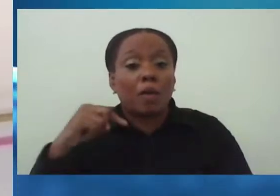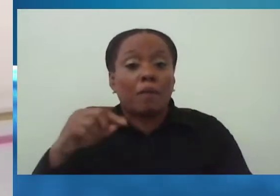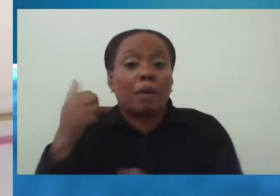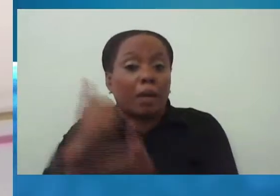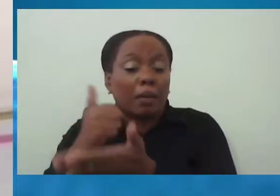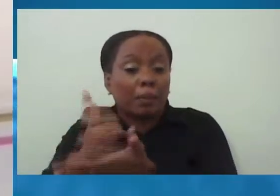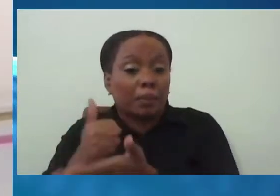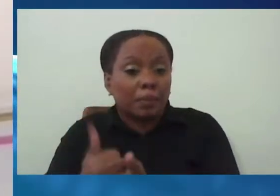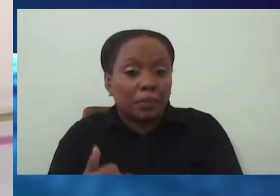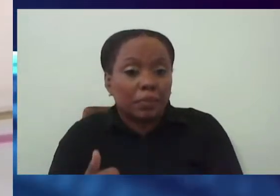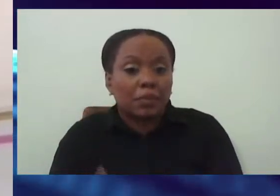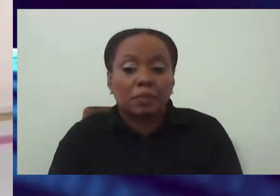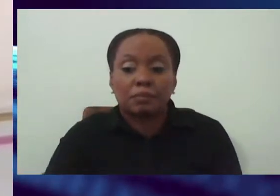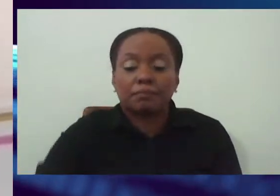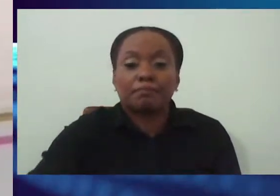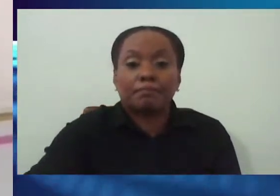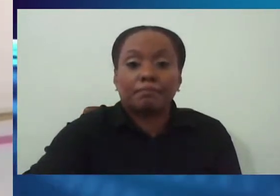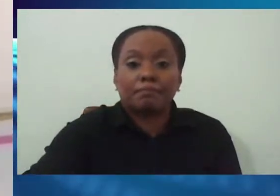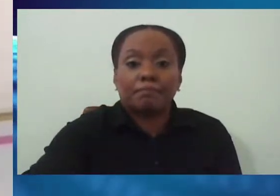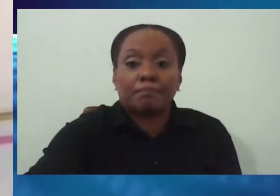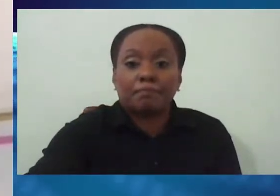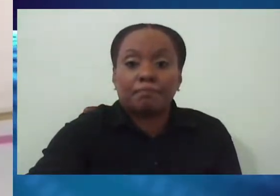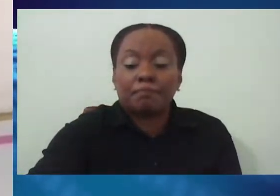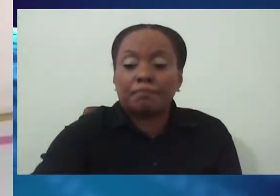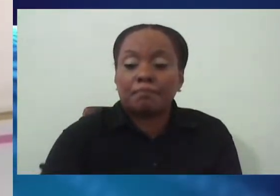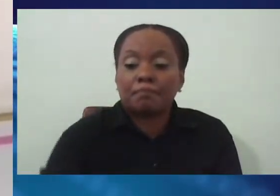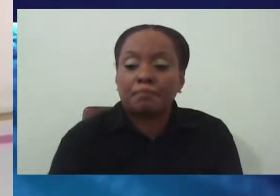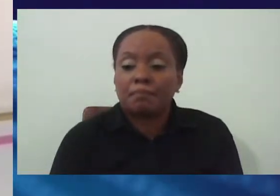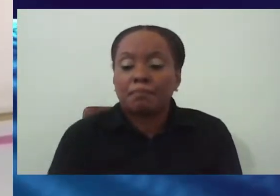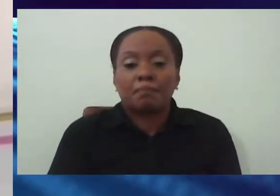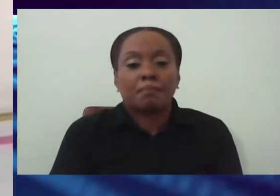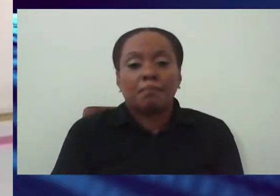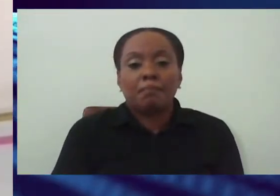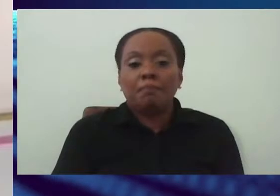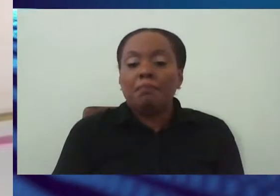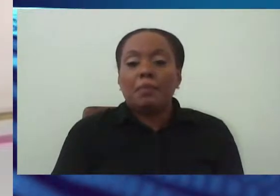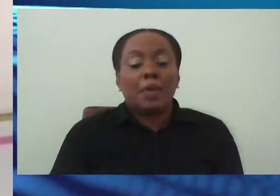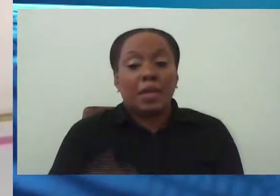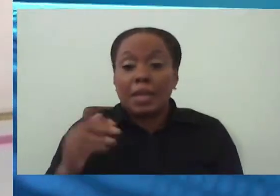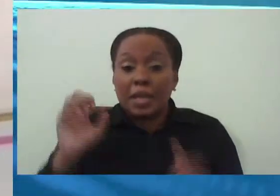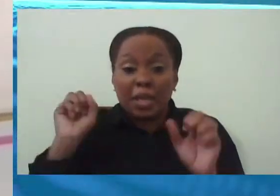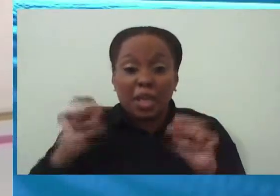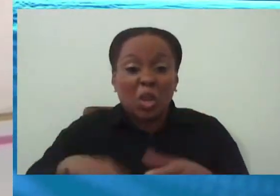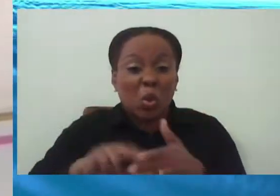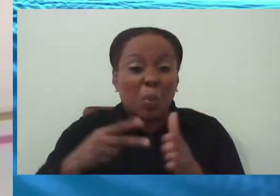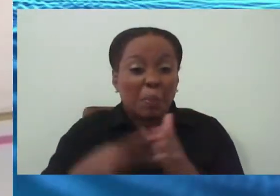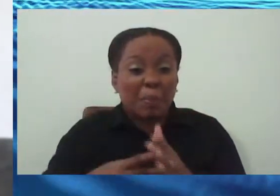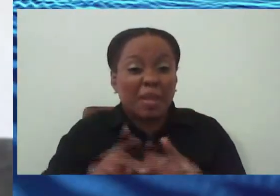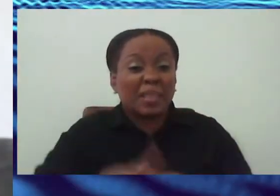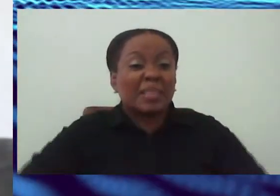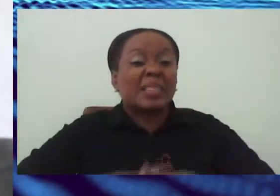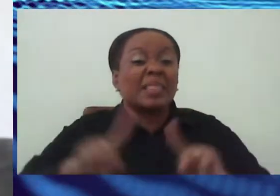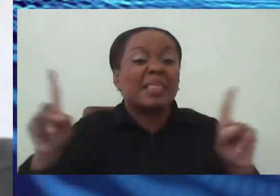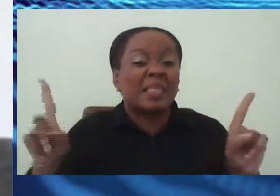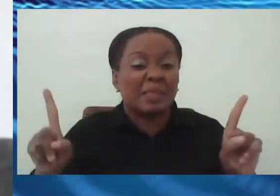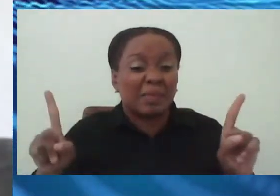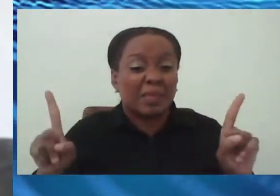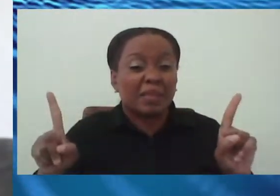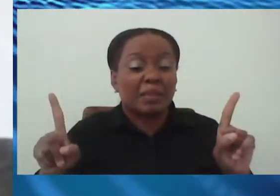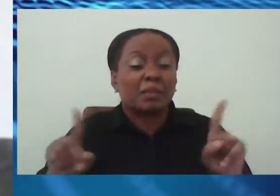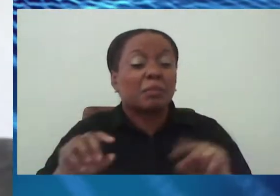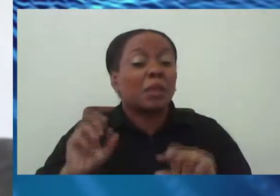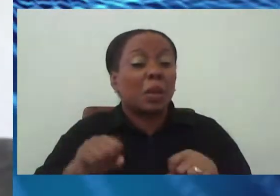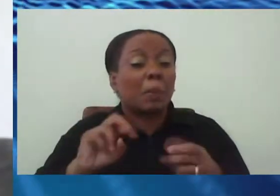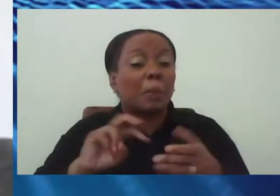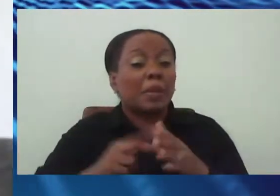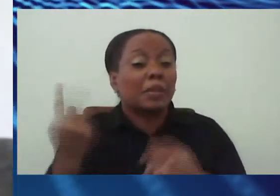that you understand all of the symptoms of COVID and what they could potentially mean. This one is, what are the protocols,